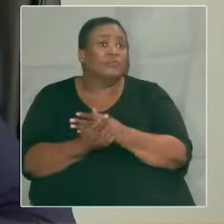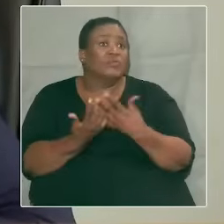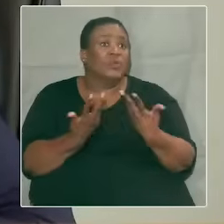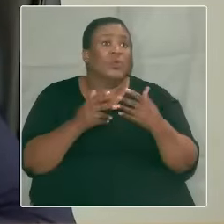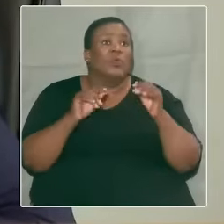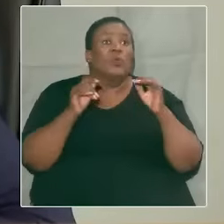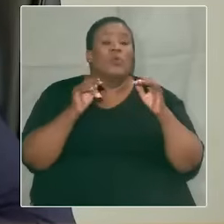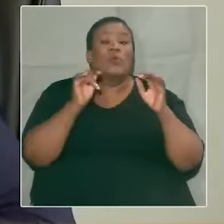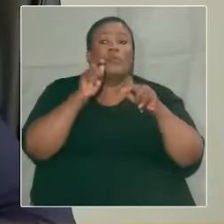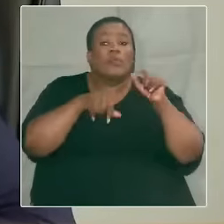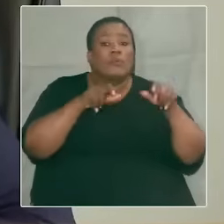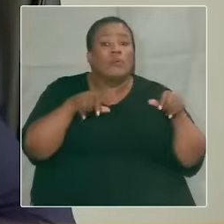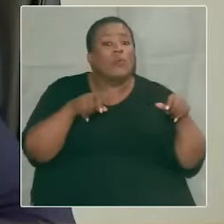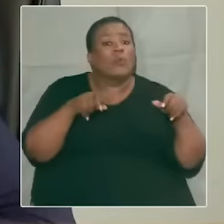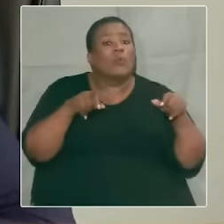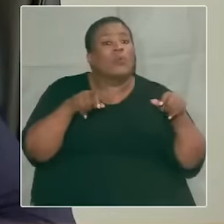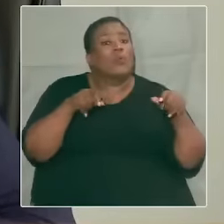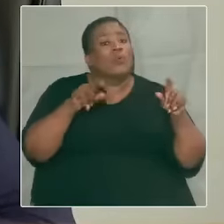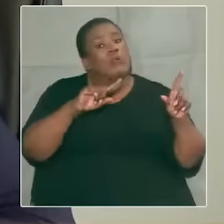people appearing in court.